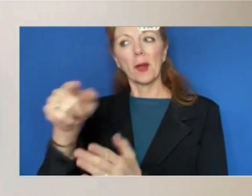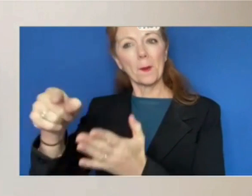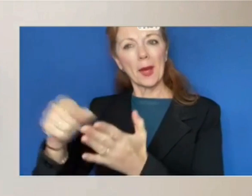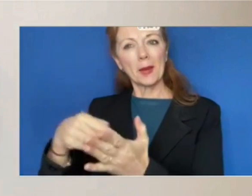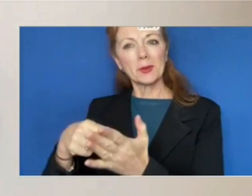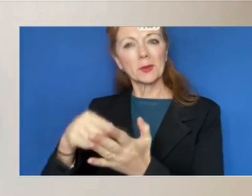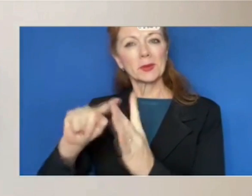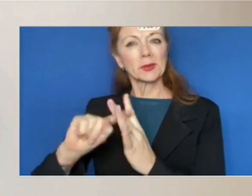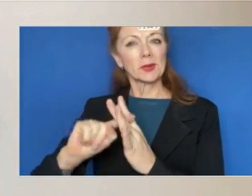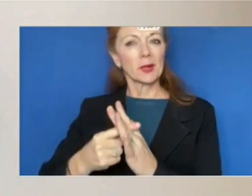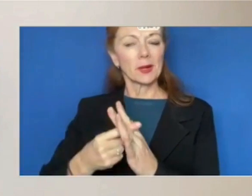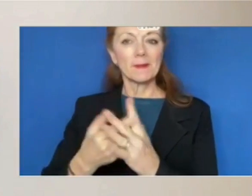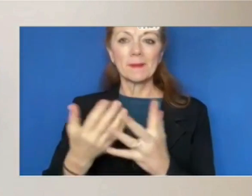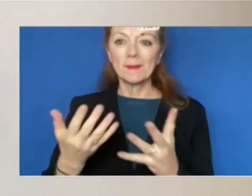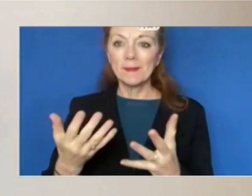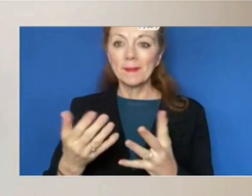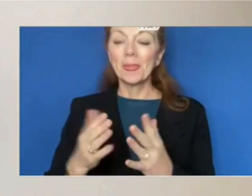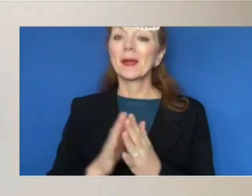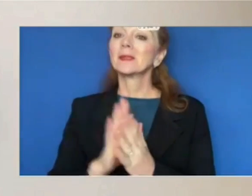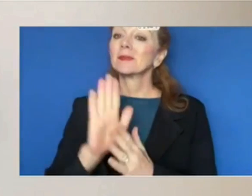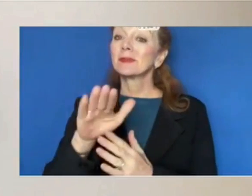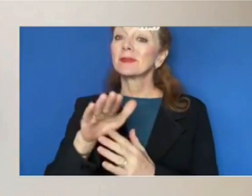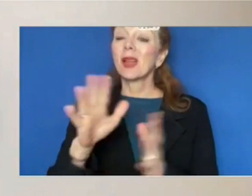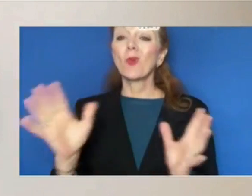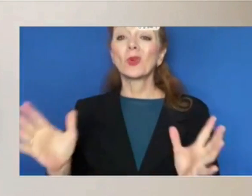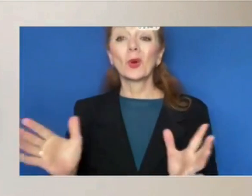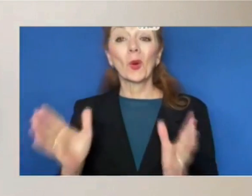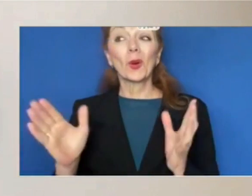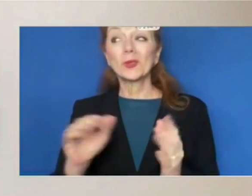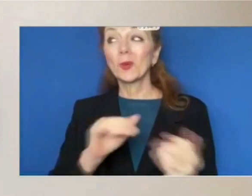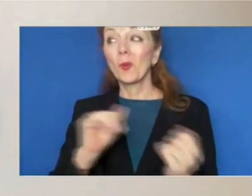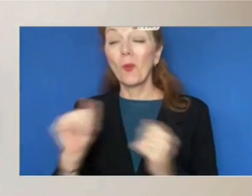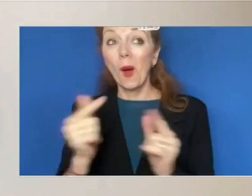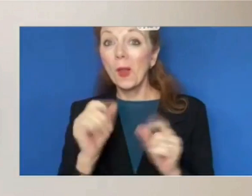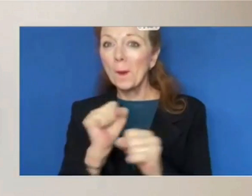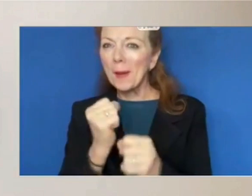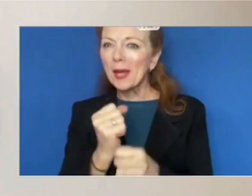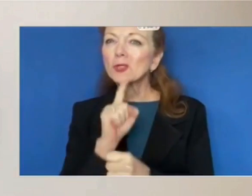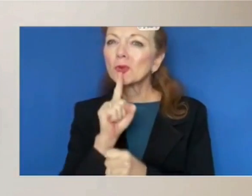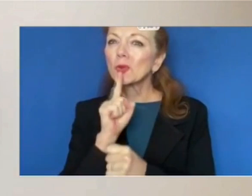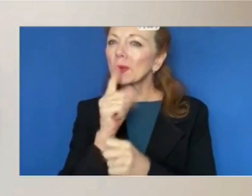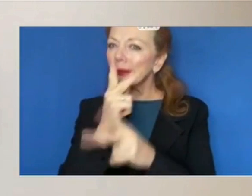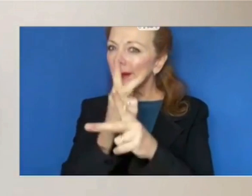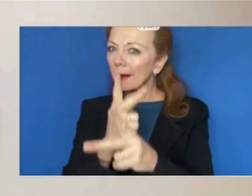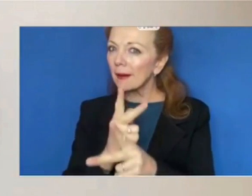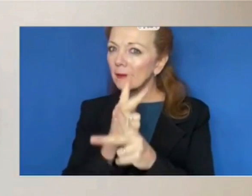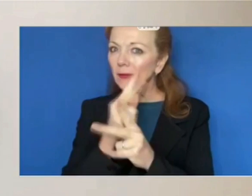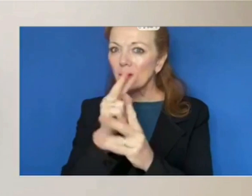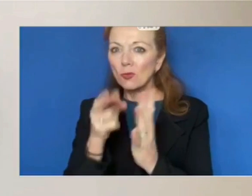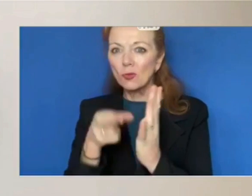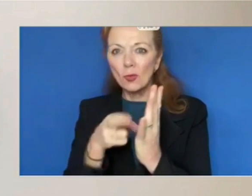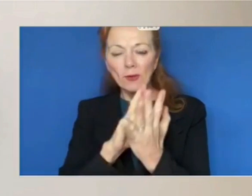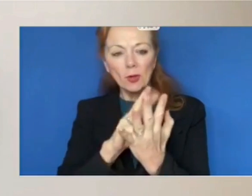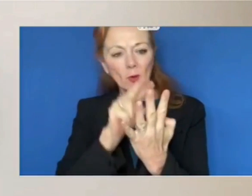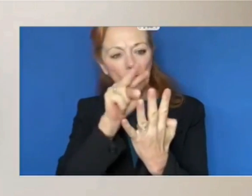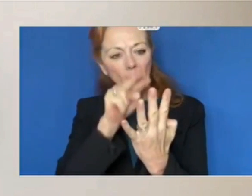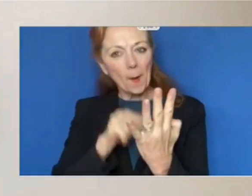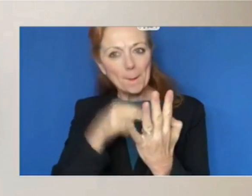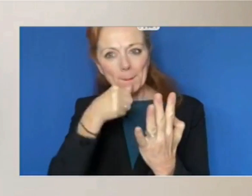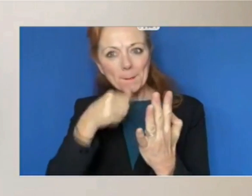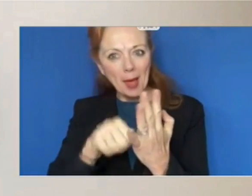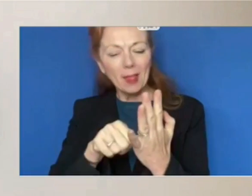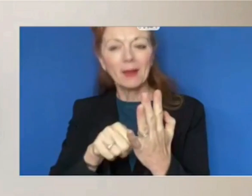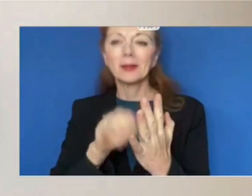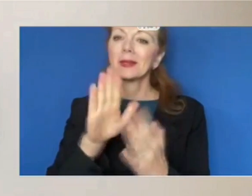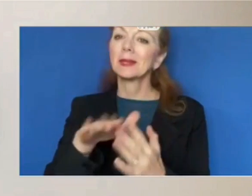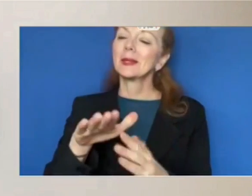what I want to urge every citizen to make sure you carefully go through your mail. It's tedious, it's time-consuming. You know, we